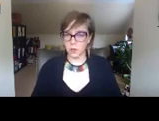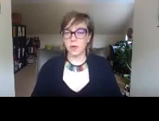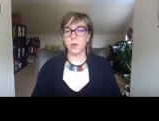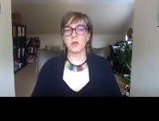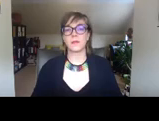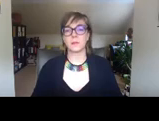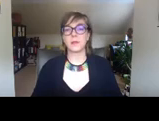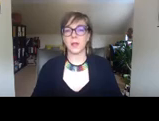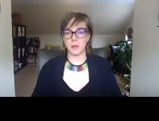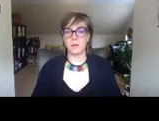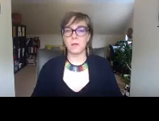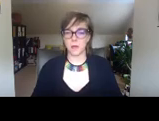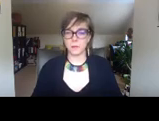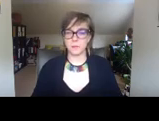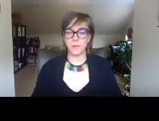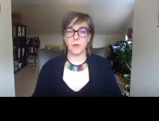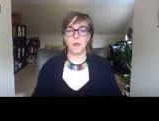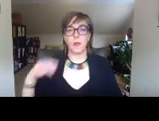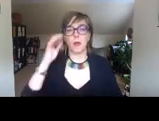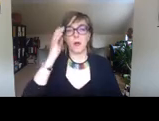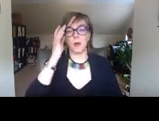they're doing and what life has been like for them,